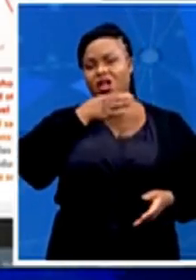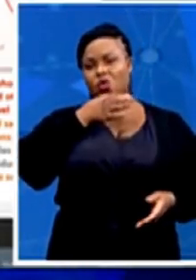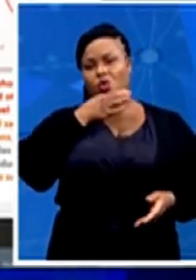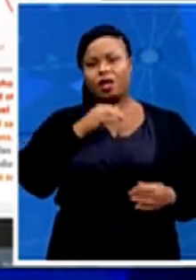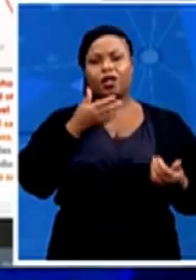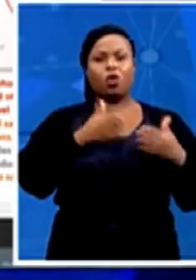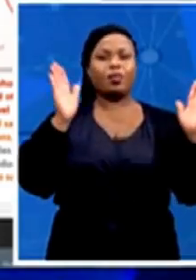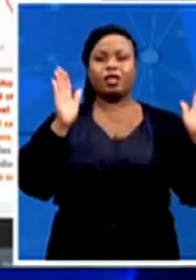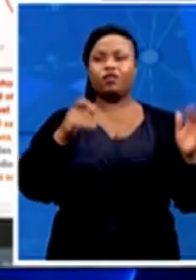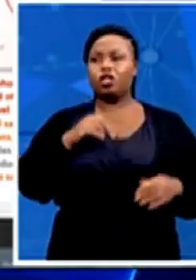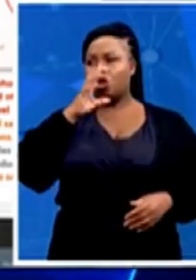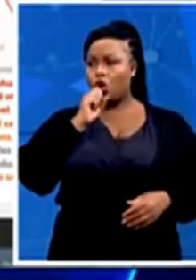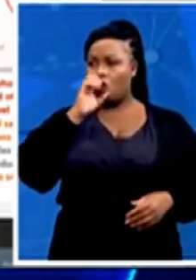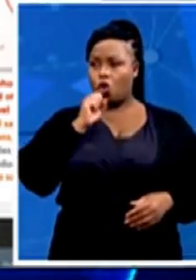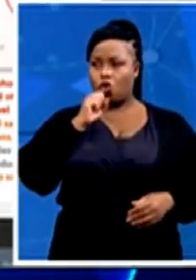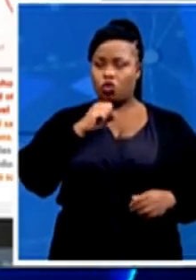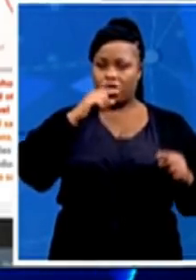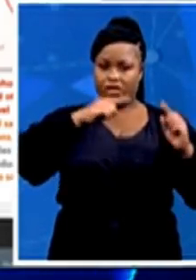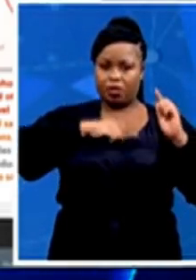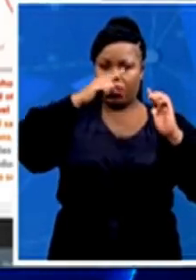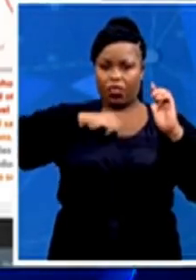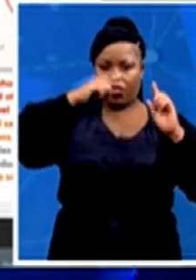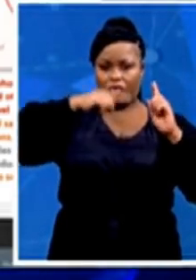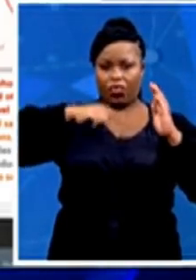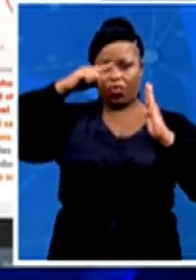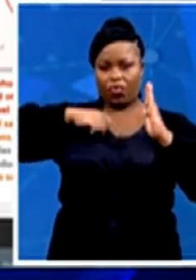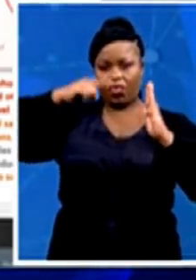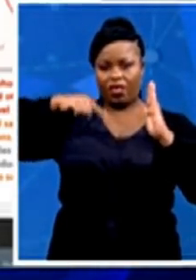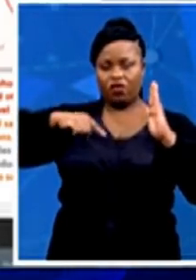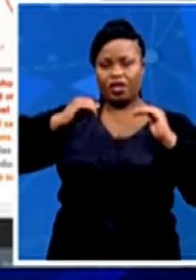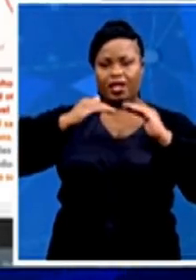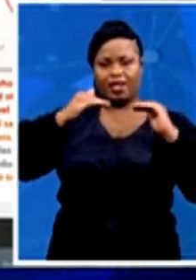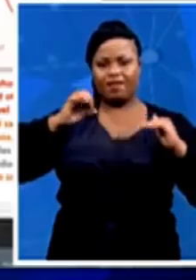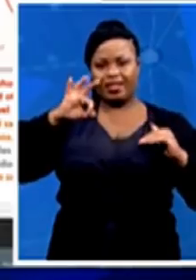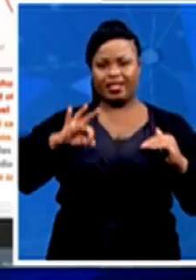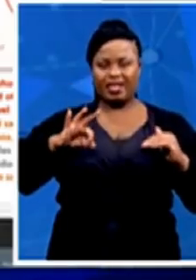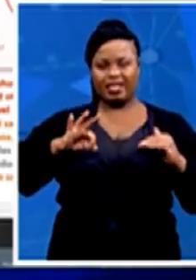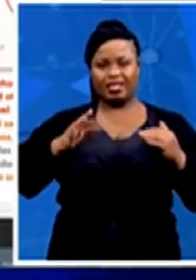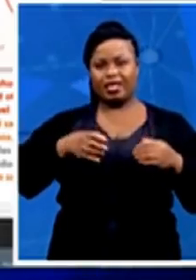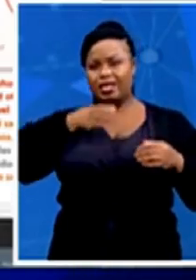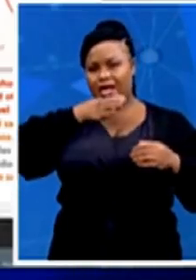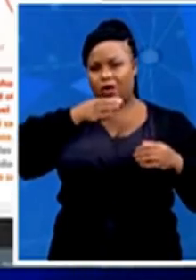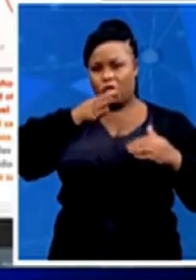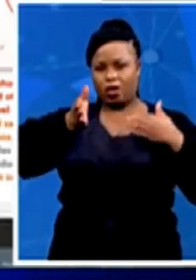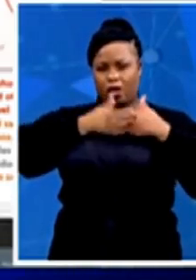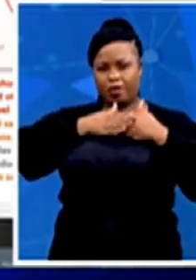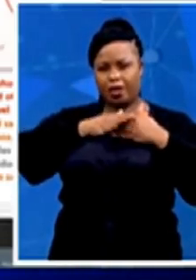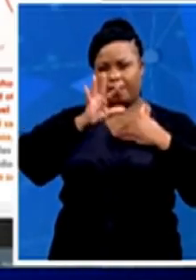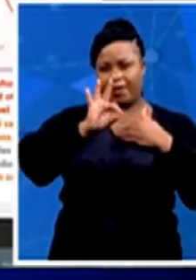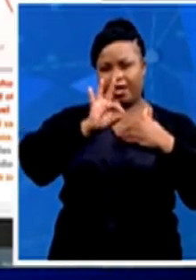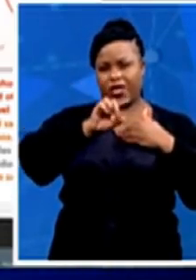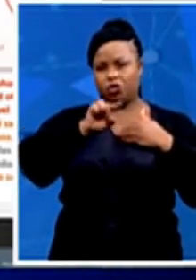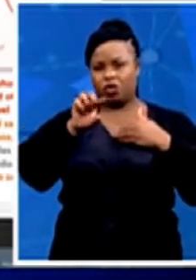had adjusted alert level 3, it introduced some restriction on alcohol, and that's mainly the Monday to Thursday one, similar one where we are back into